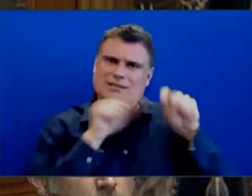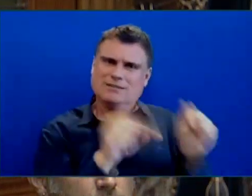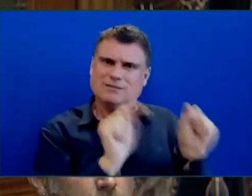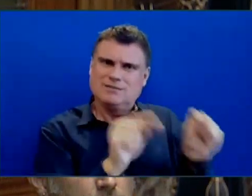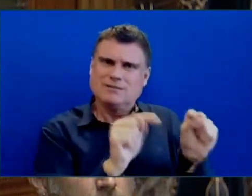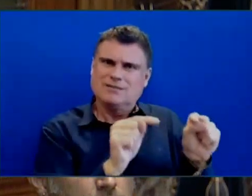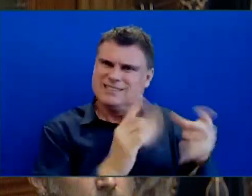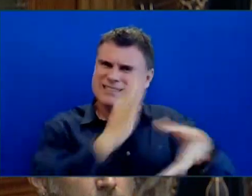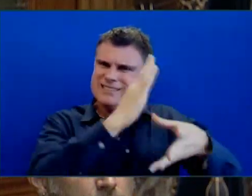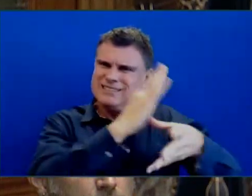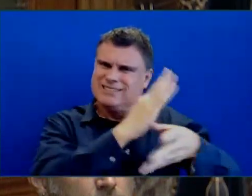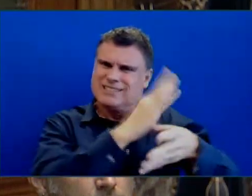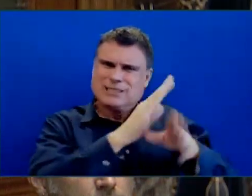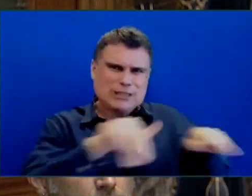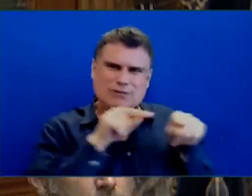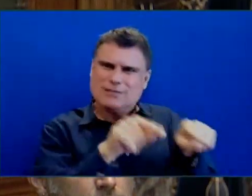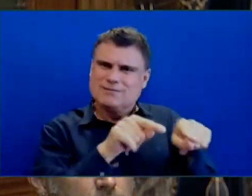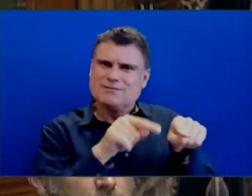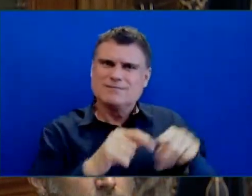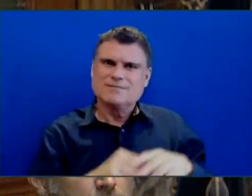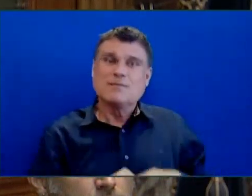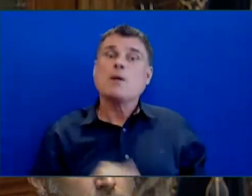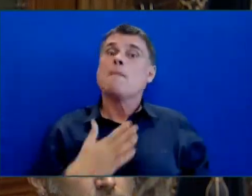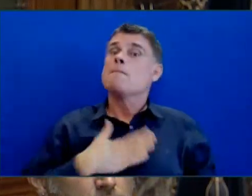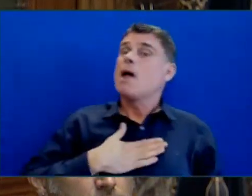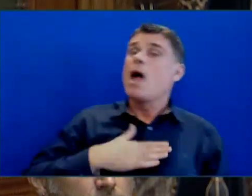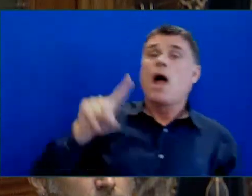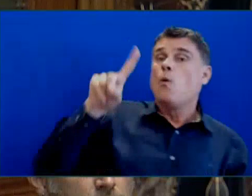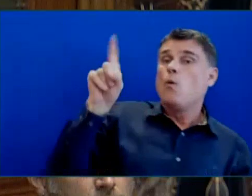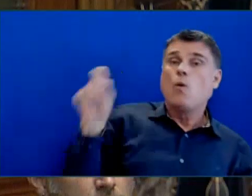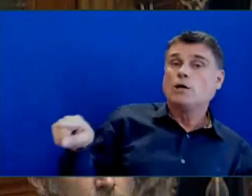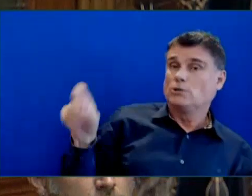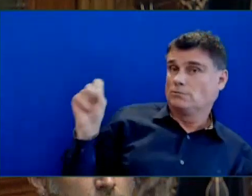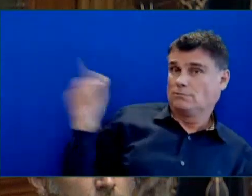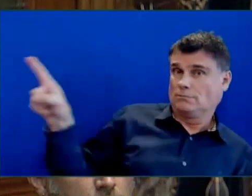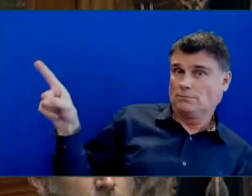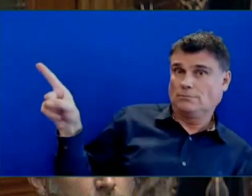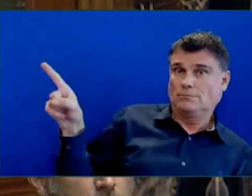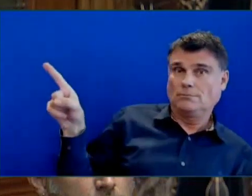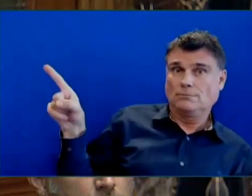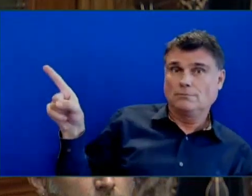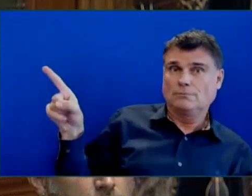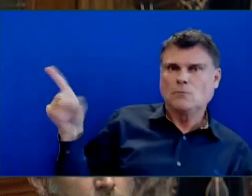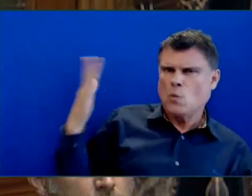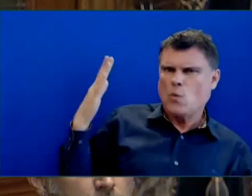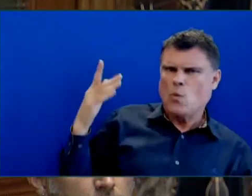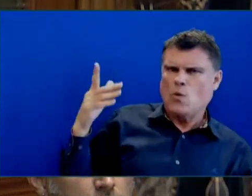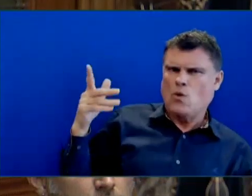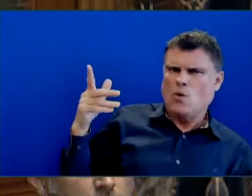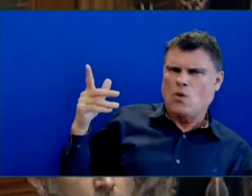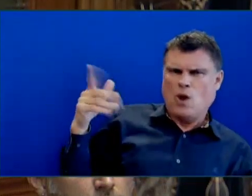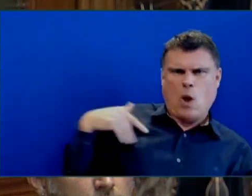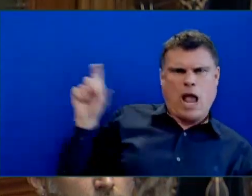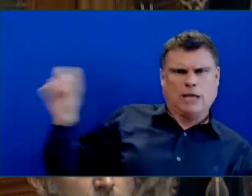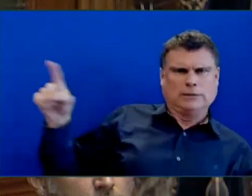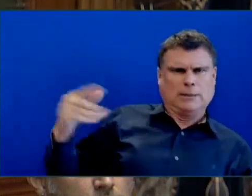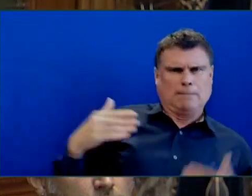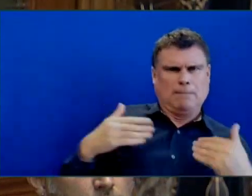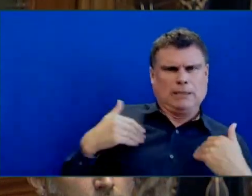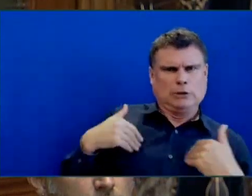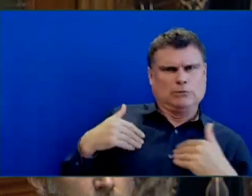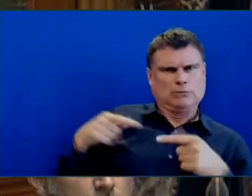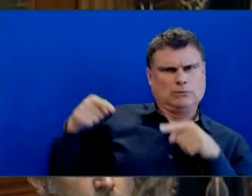My question, Honourable Speaker, through you, is to the Minister of Children and Families. How can the